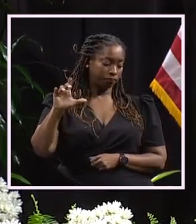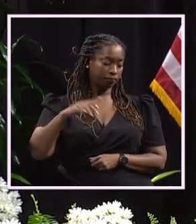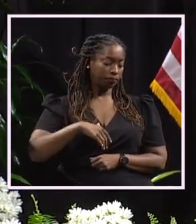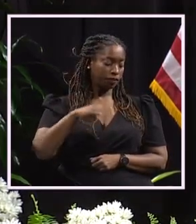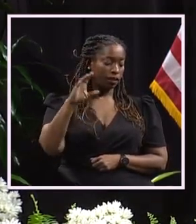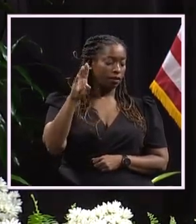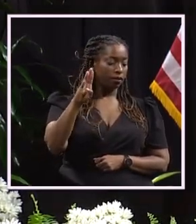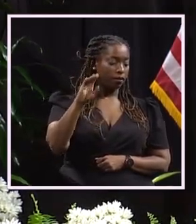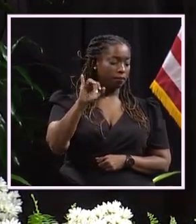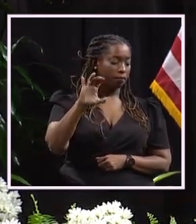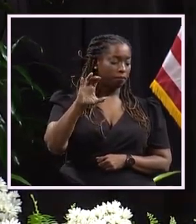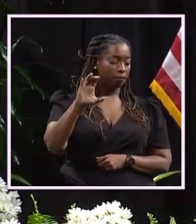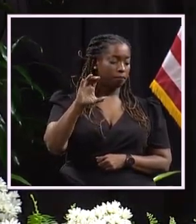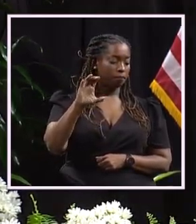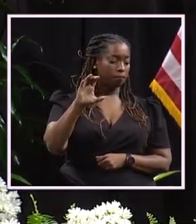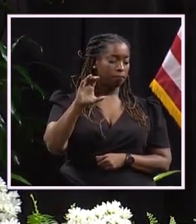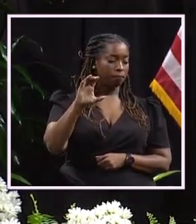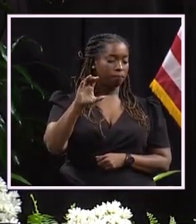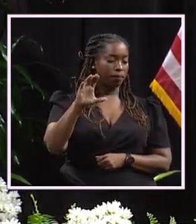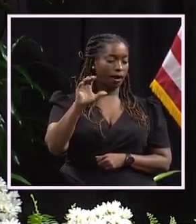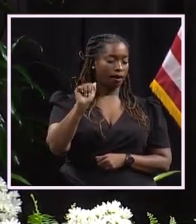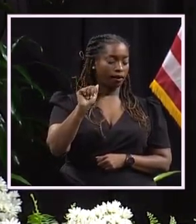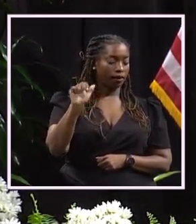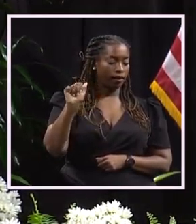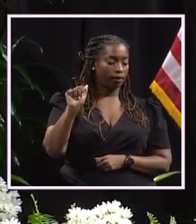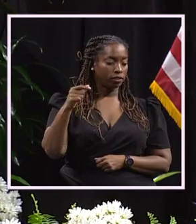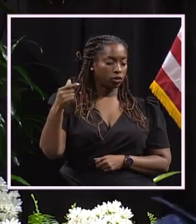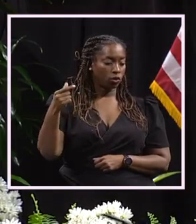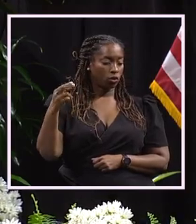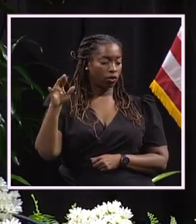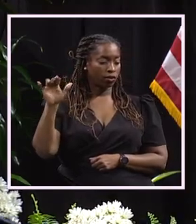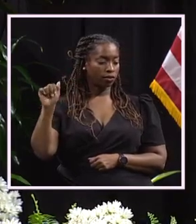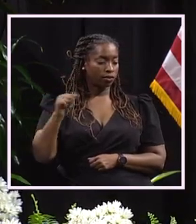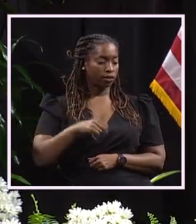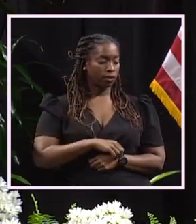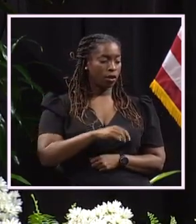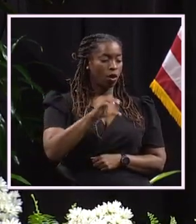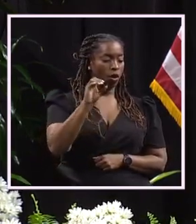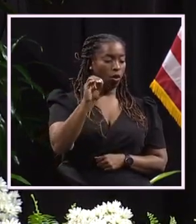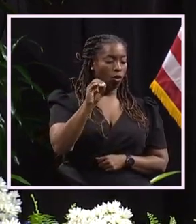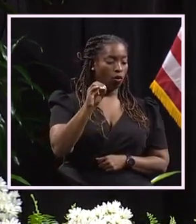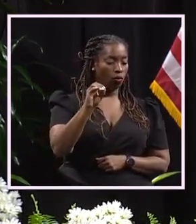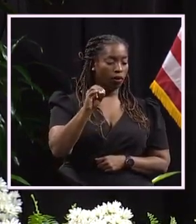Garcia. Lauren Alexandria Chavez.